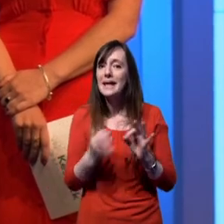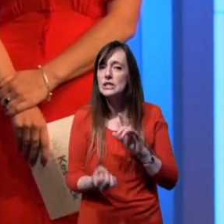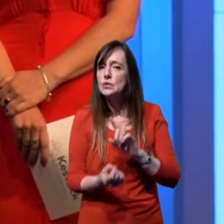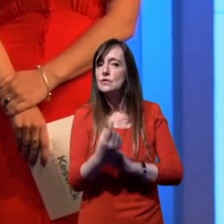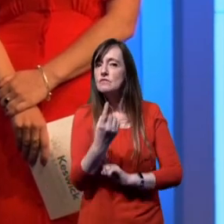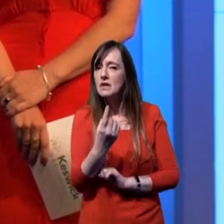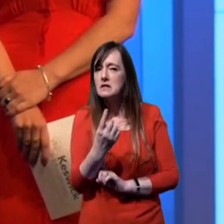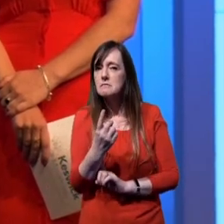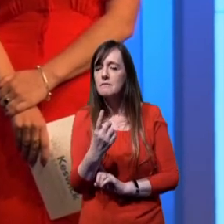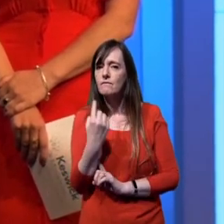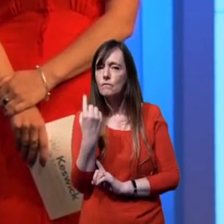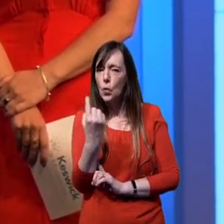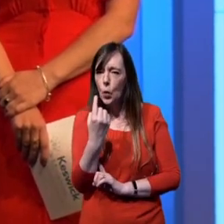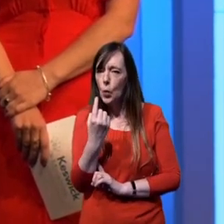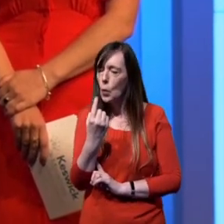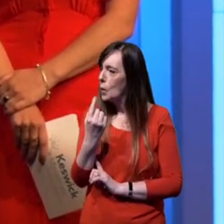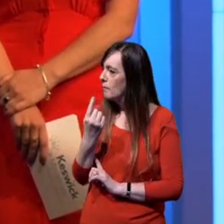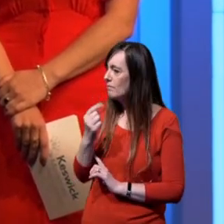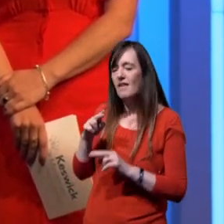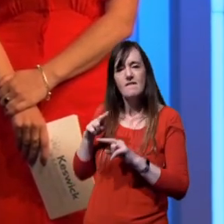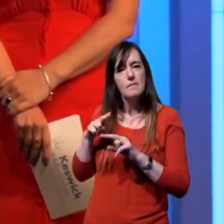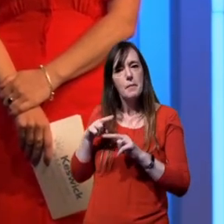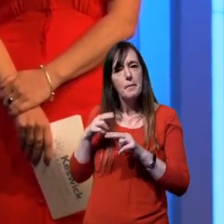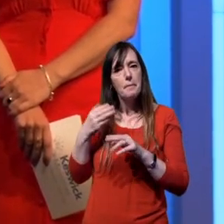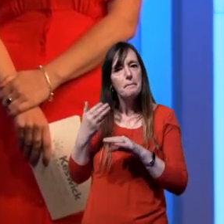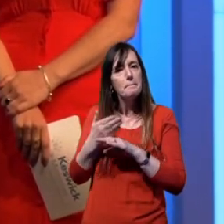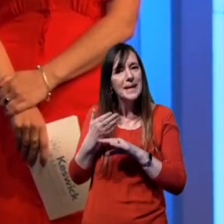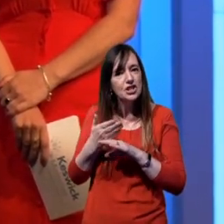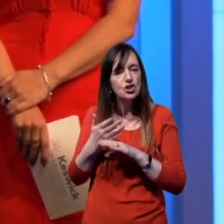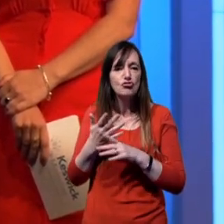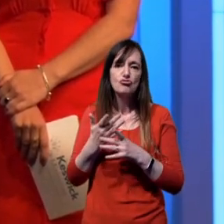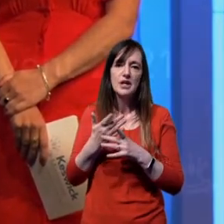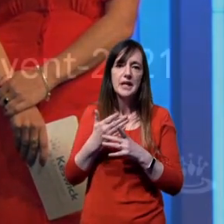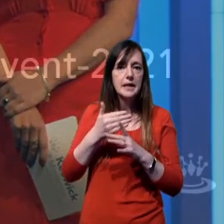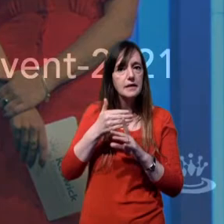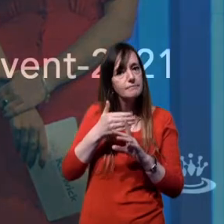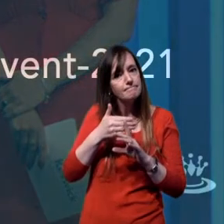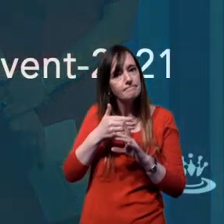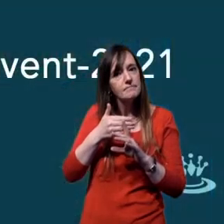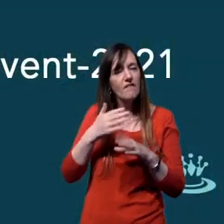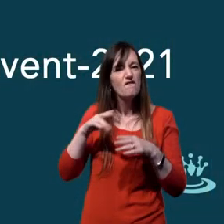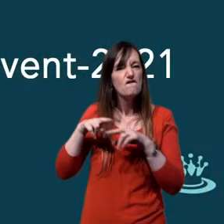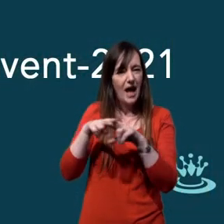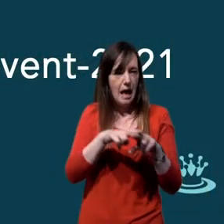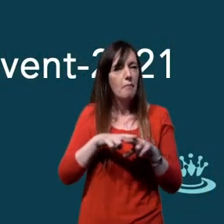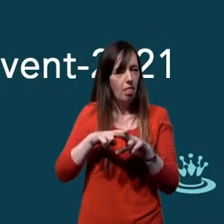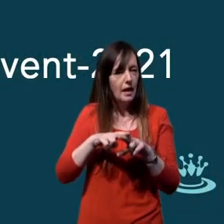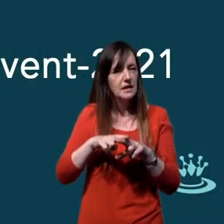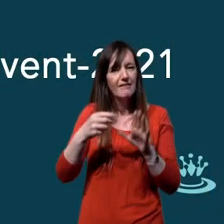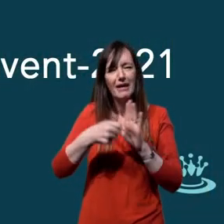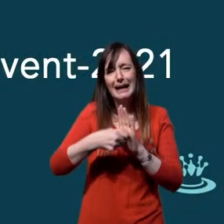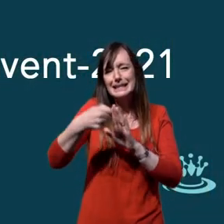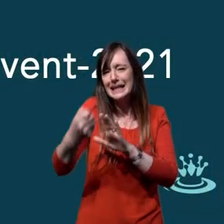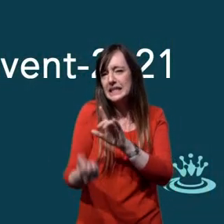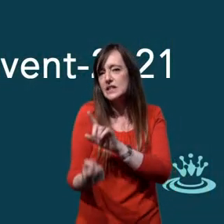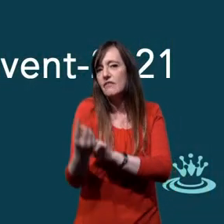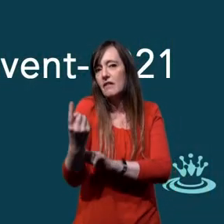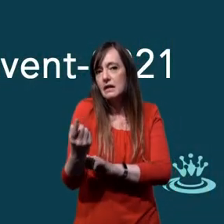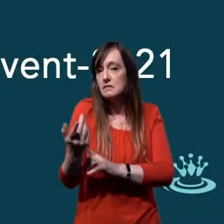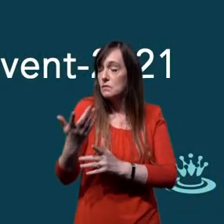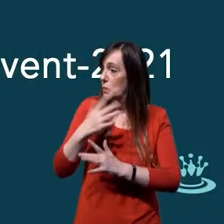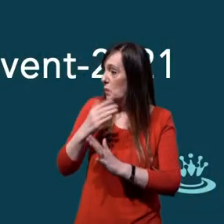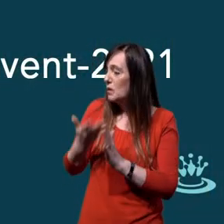extended families of missionaries to provide additional support to those who have loved ones serving